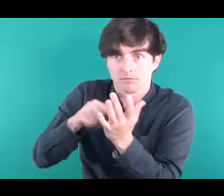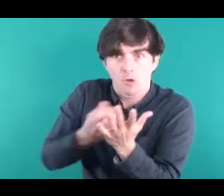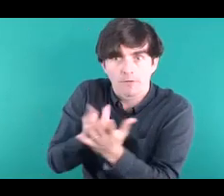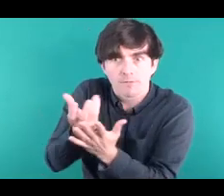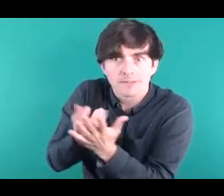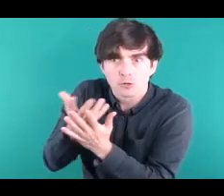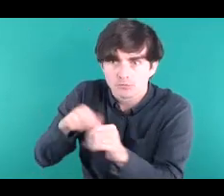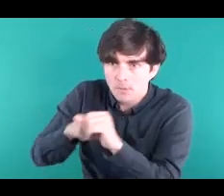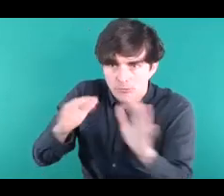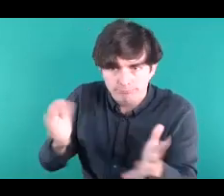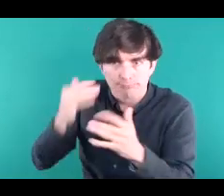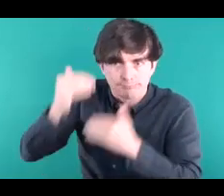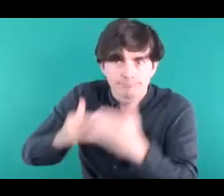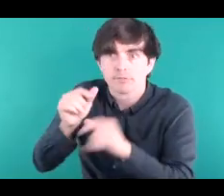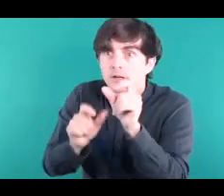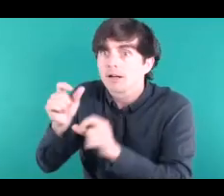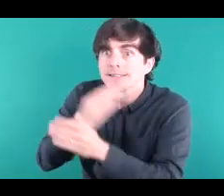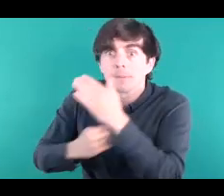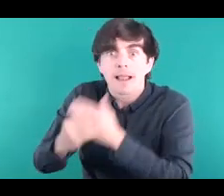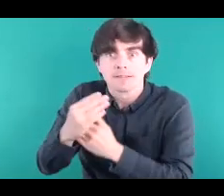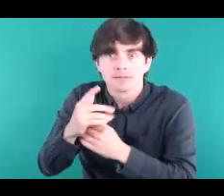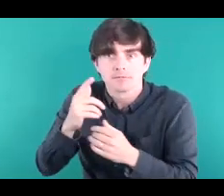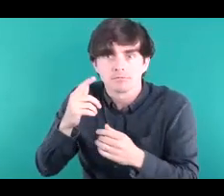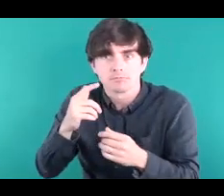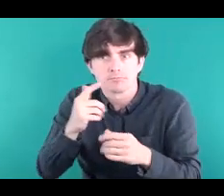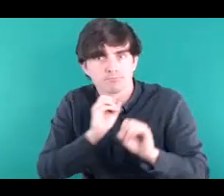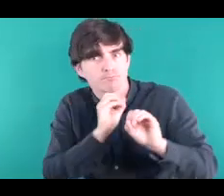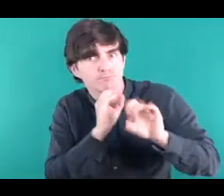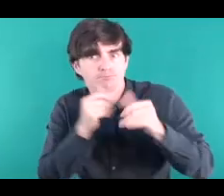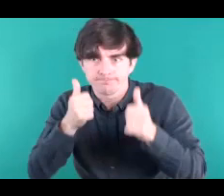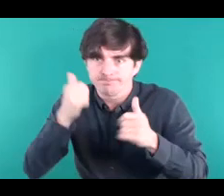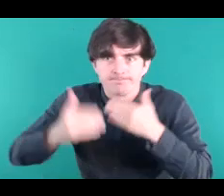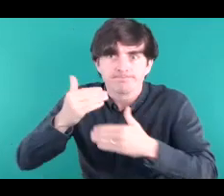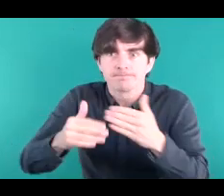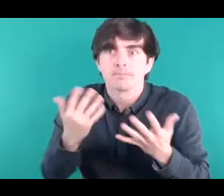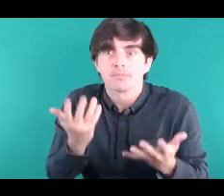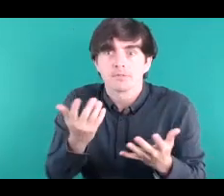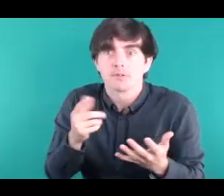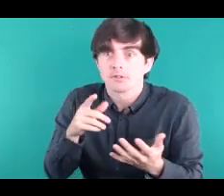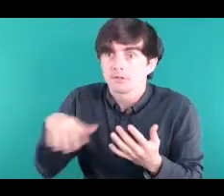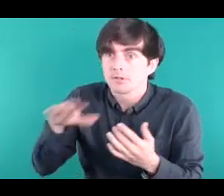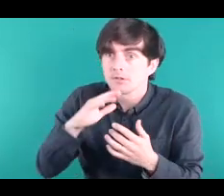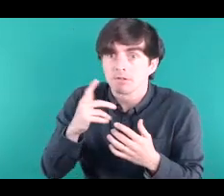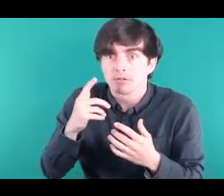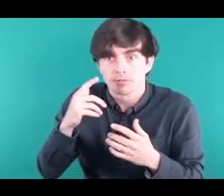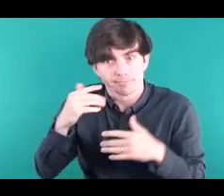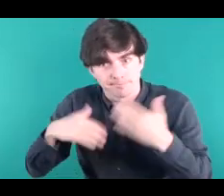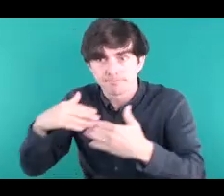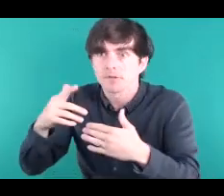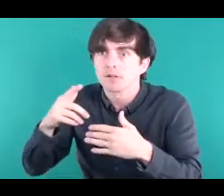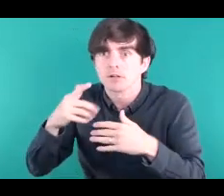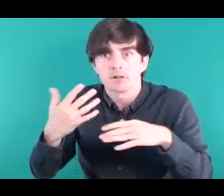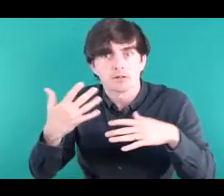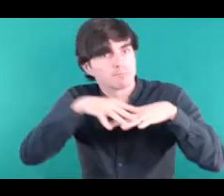with disability specific to ensure basic income security, coverage of healthcare costs, and disability related